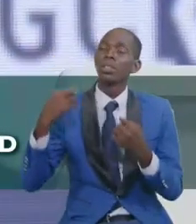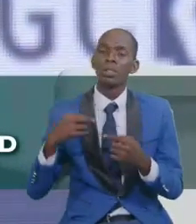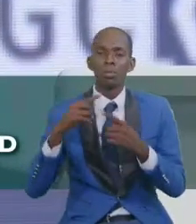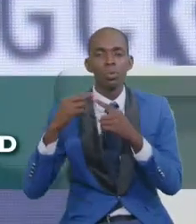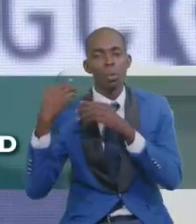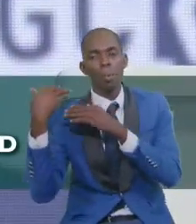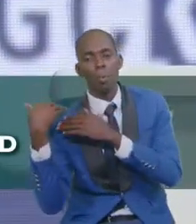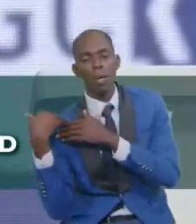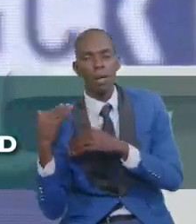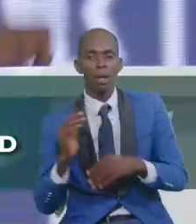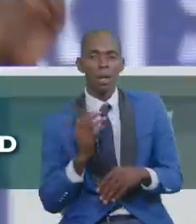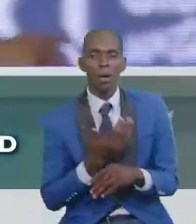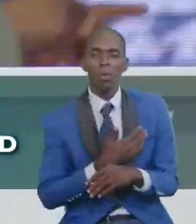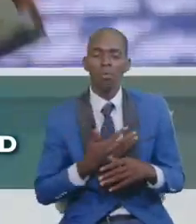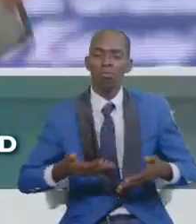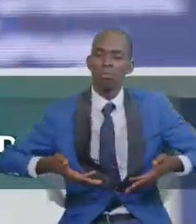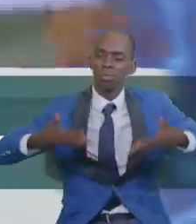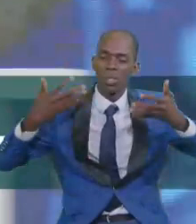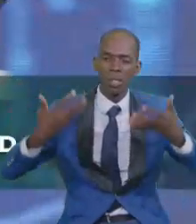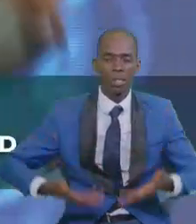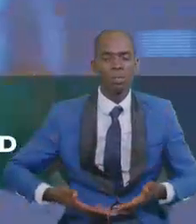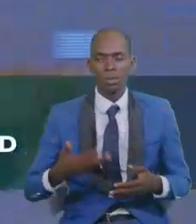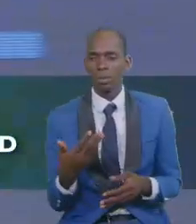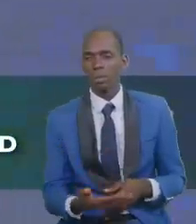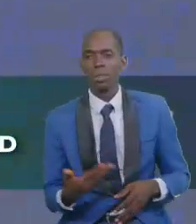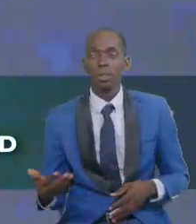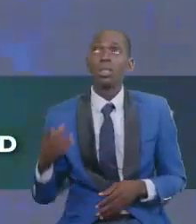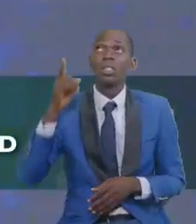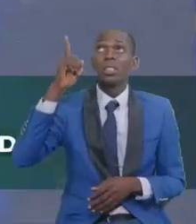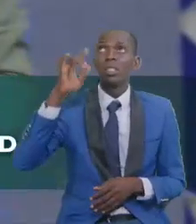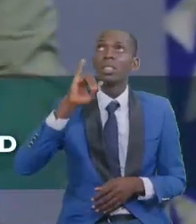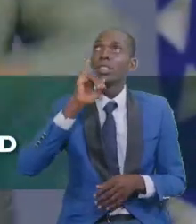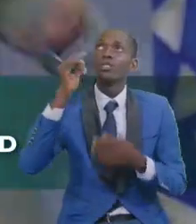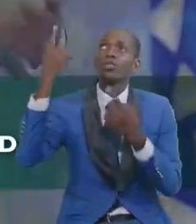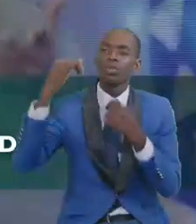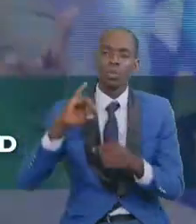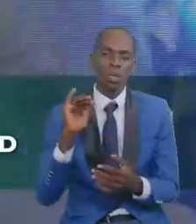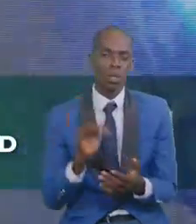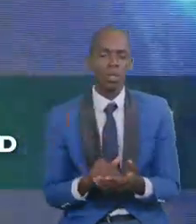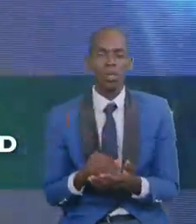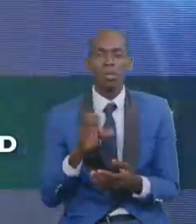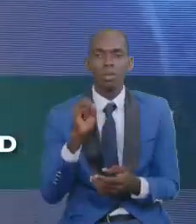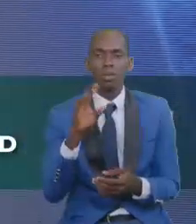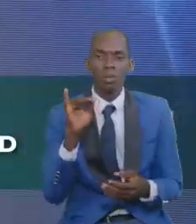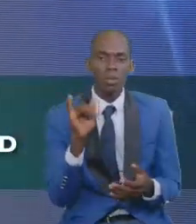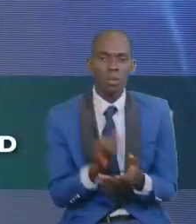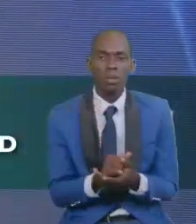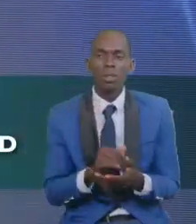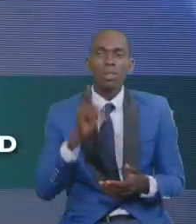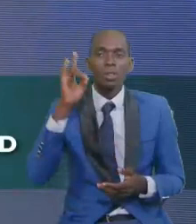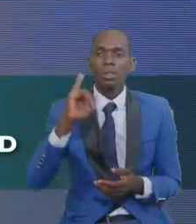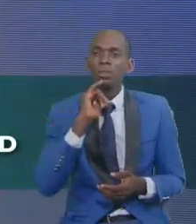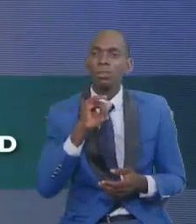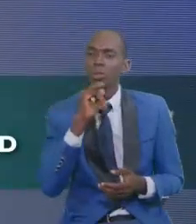our burden. He is coming again. So that it's not bearing a